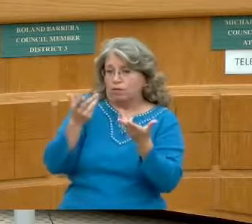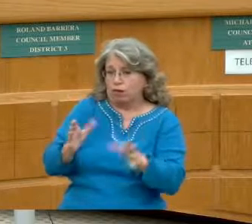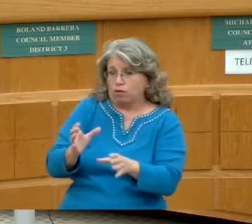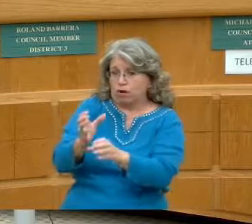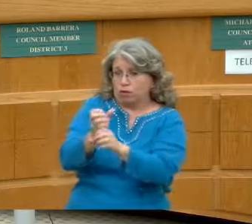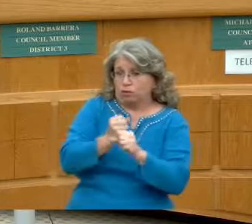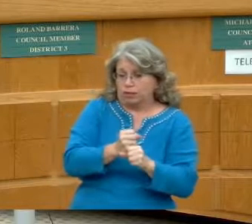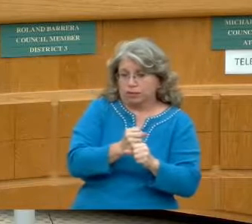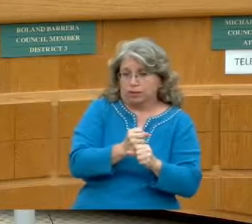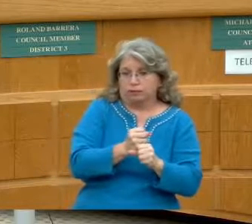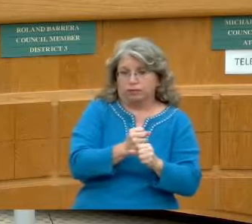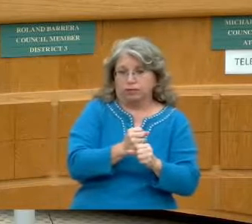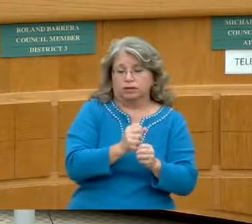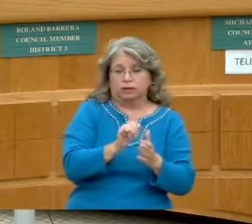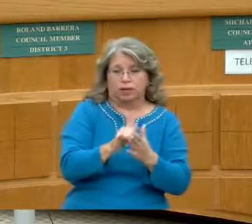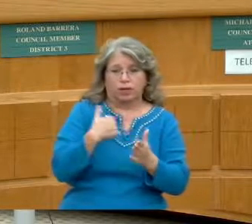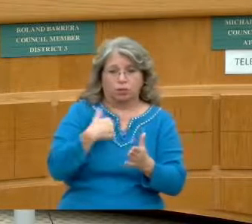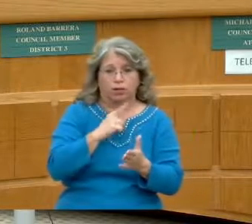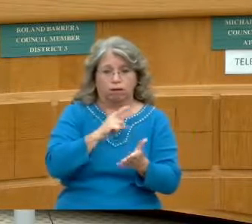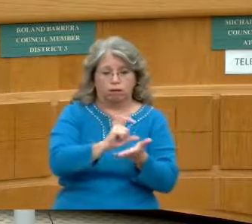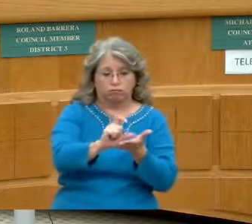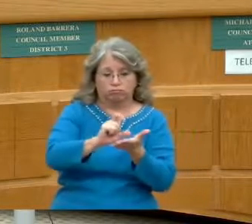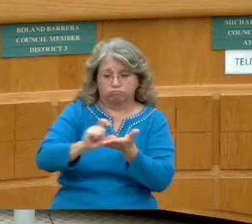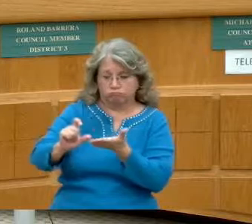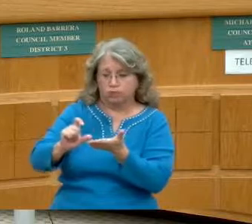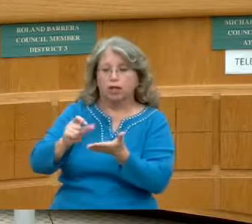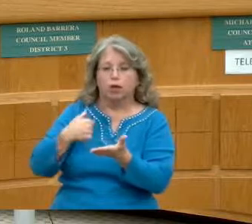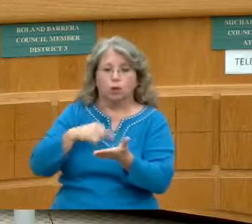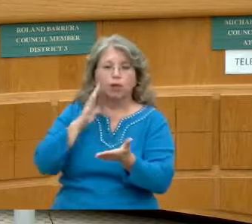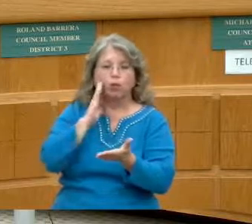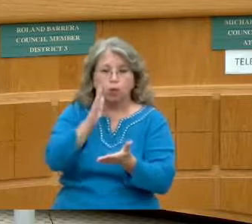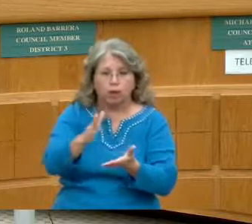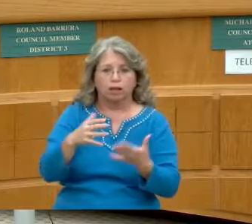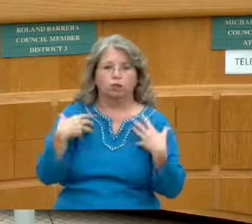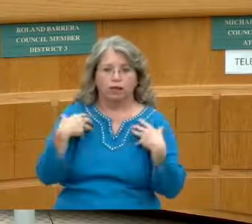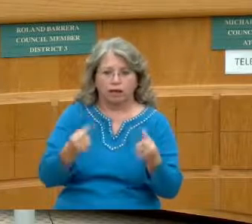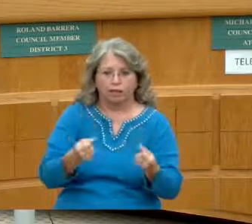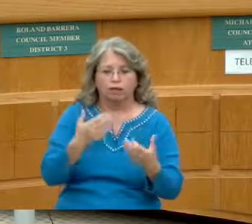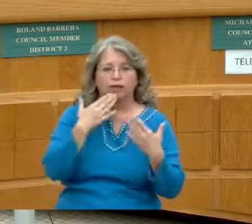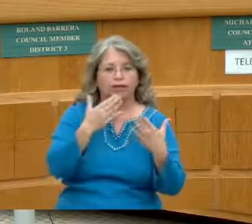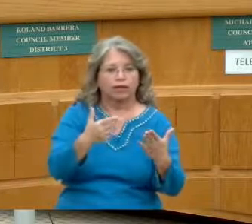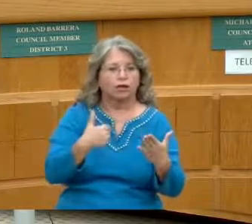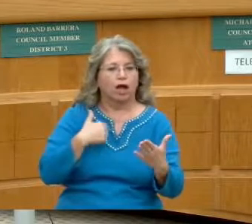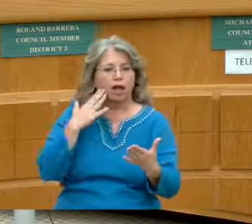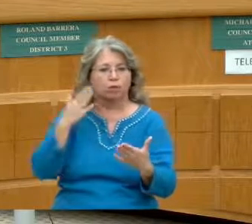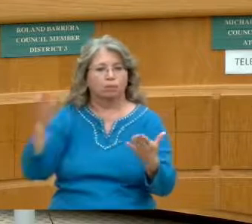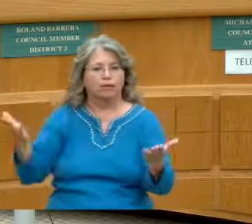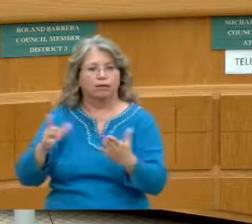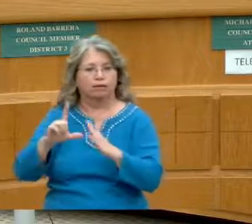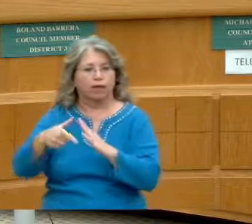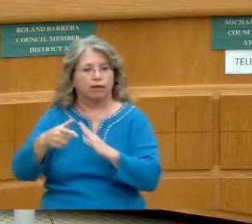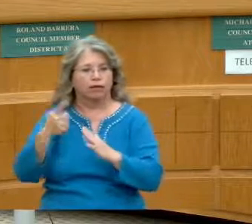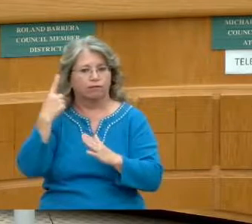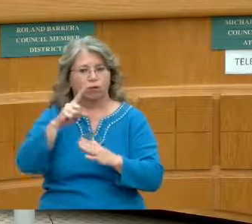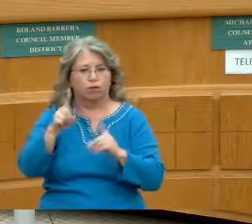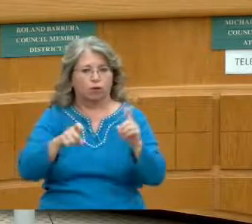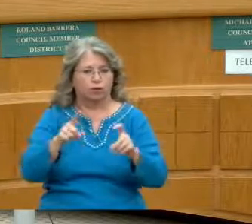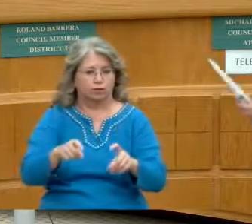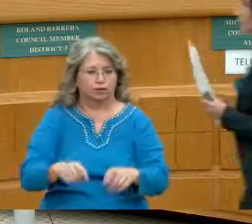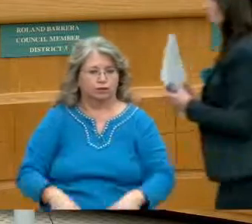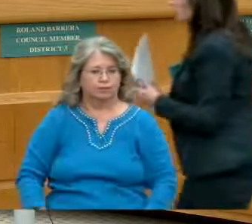in allocation, we will recover. Thank you, and I stand by for questions. En